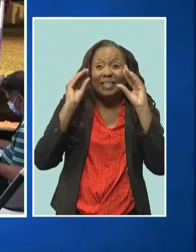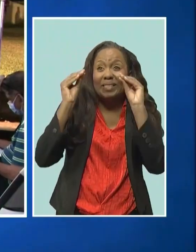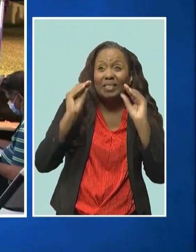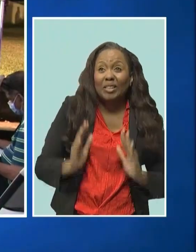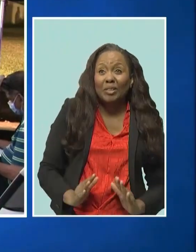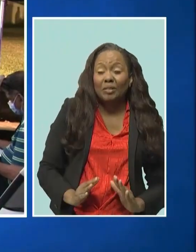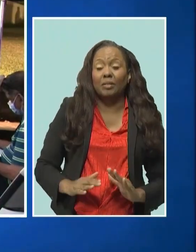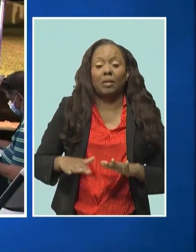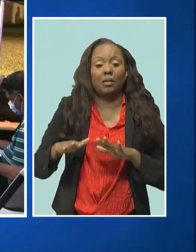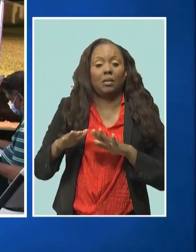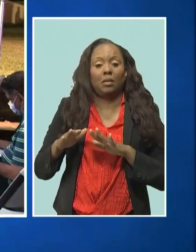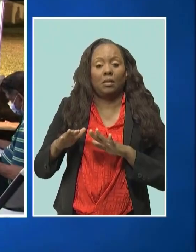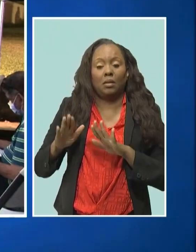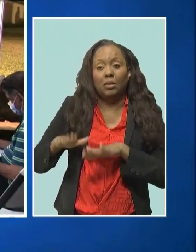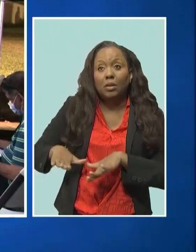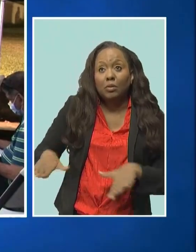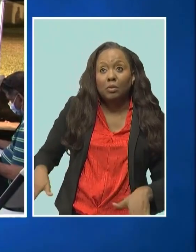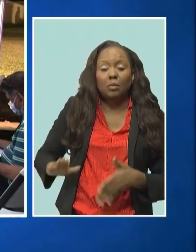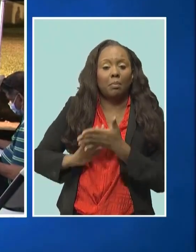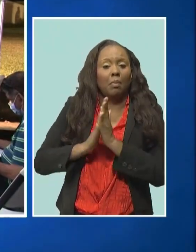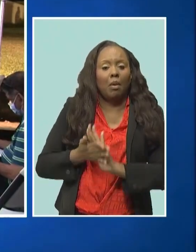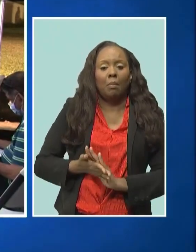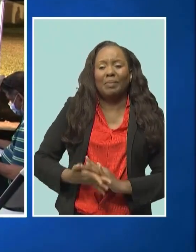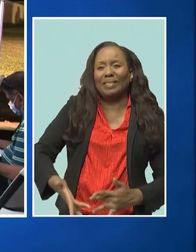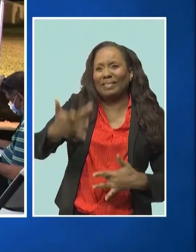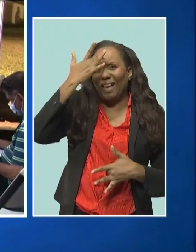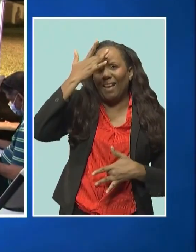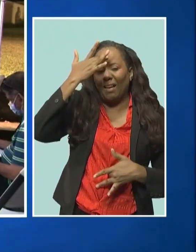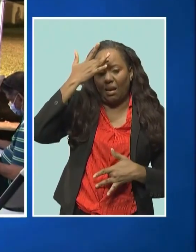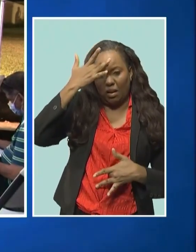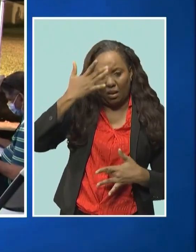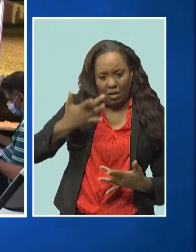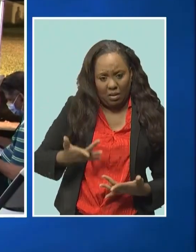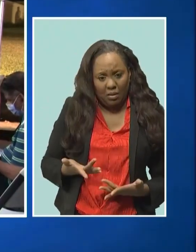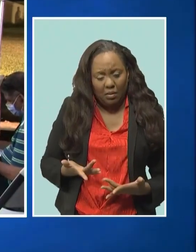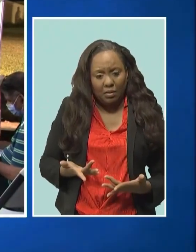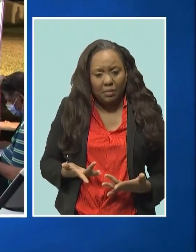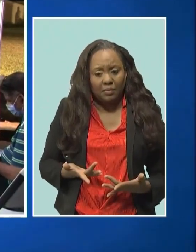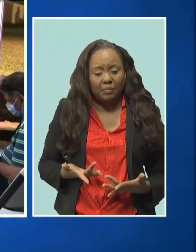pupils taking sick, falling sick, and